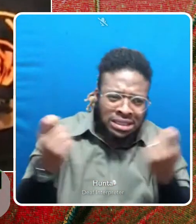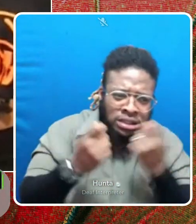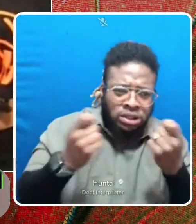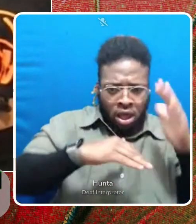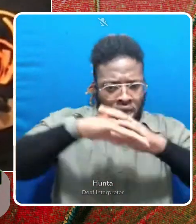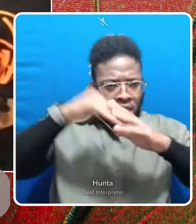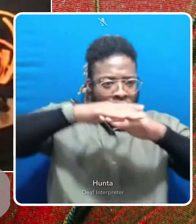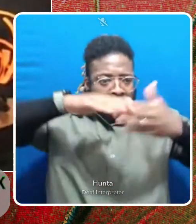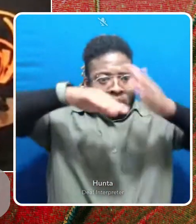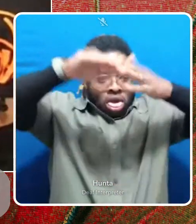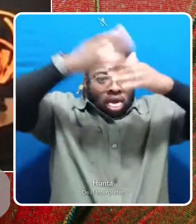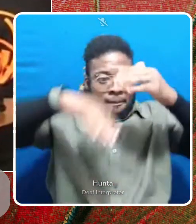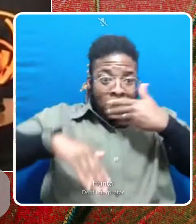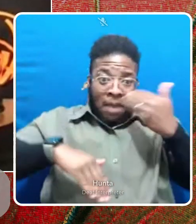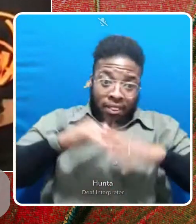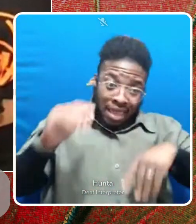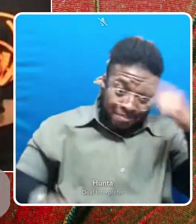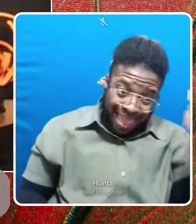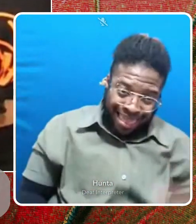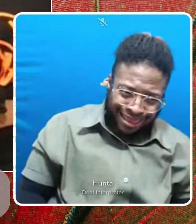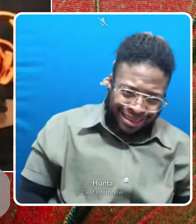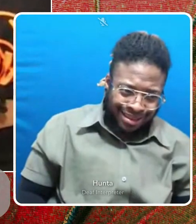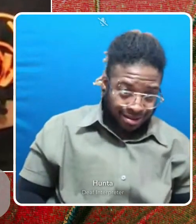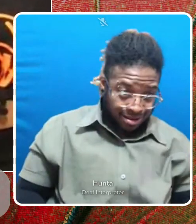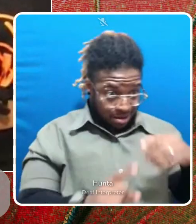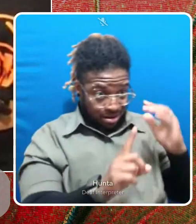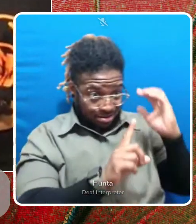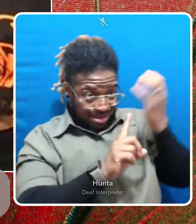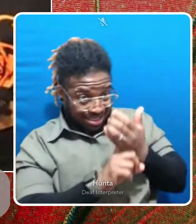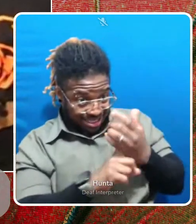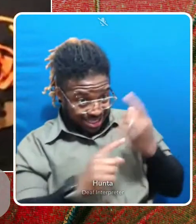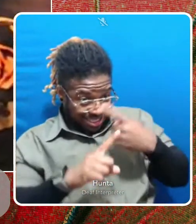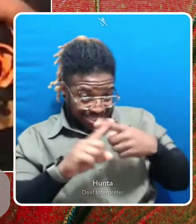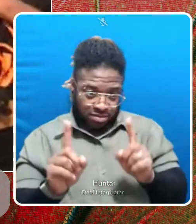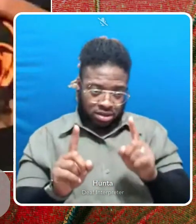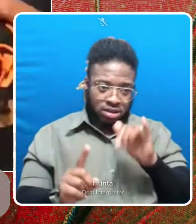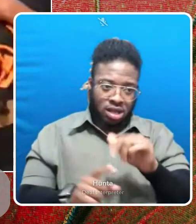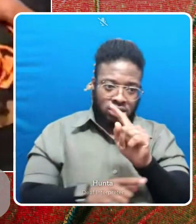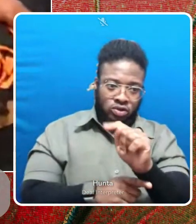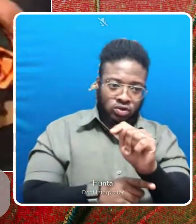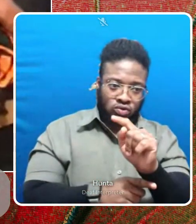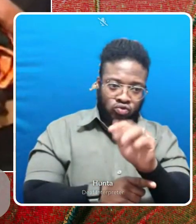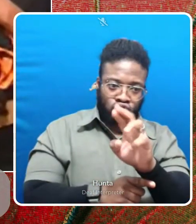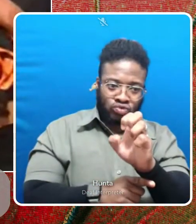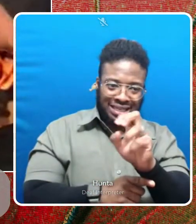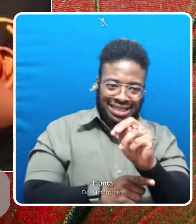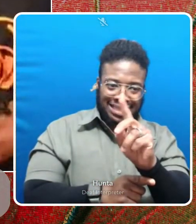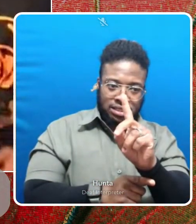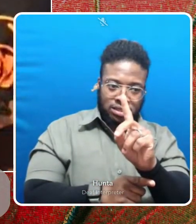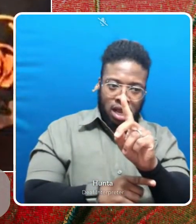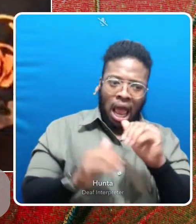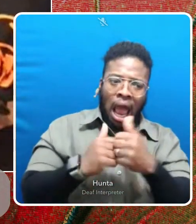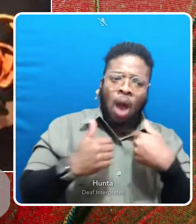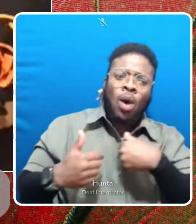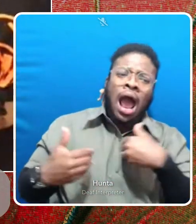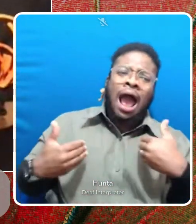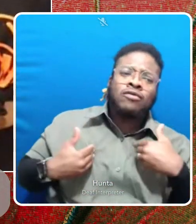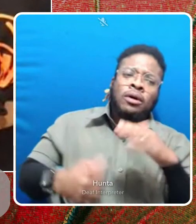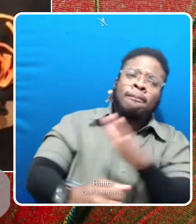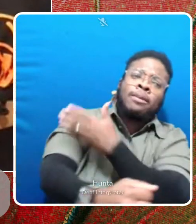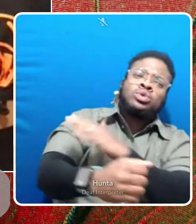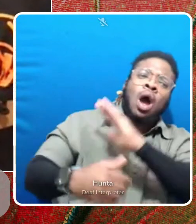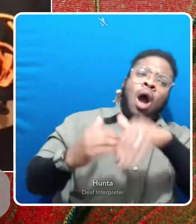a trend. And I never understood their urge to sing to animals. How can you find the music in your heart when there's no harmony in your house? What's so enticing about a rodent invading